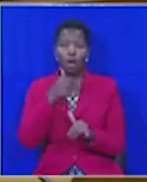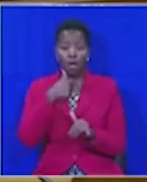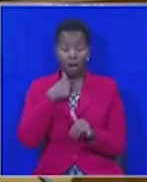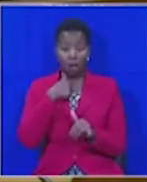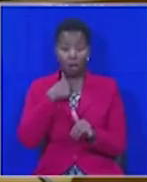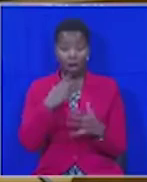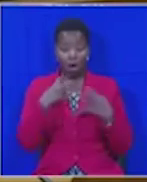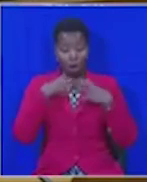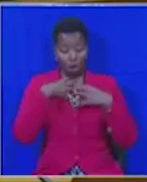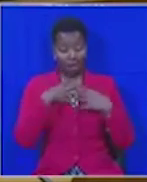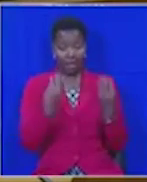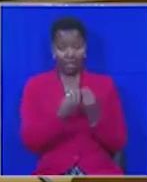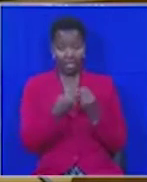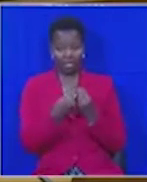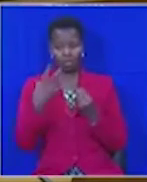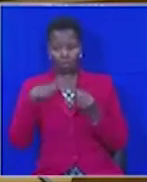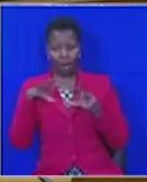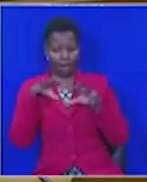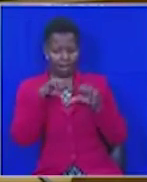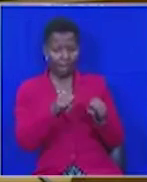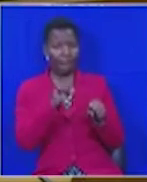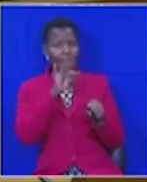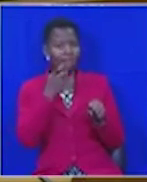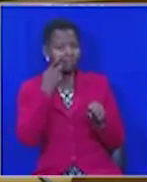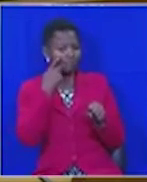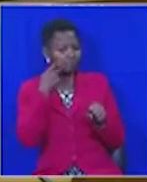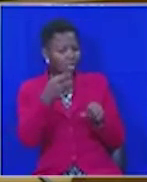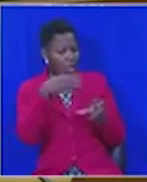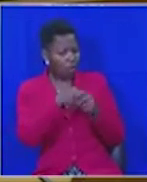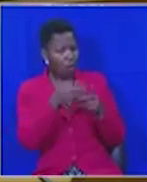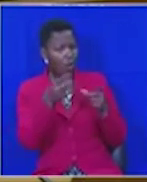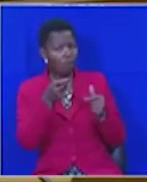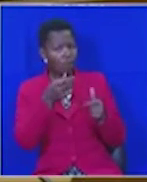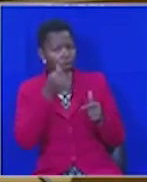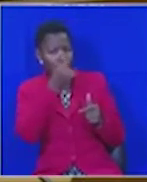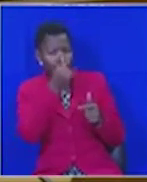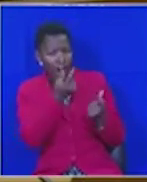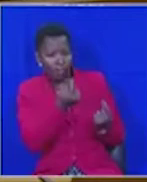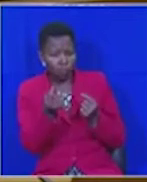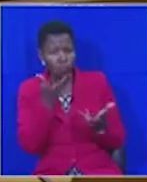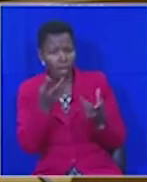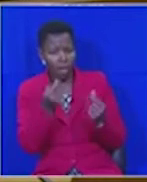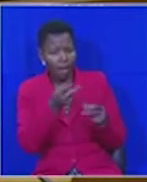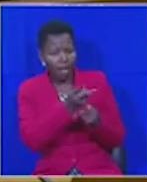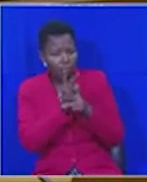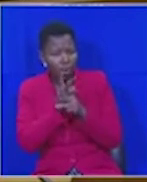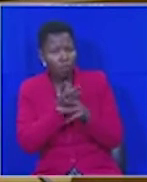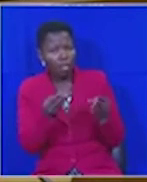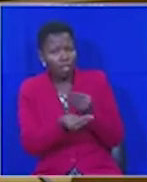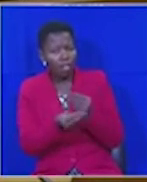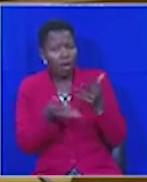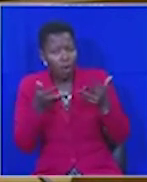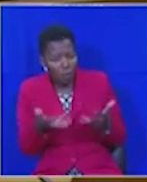assets if they have grounds to suspect that we are involved in some kind of money laundering or